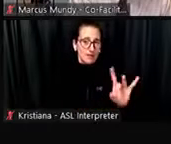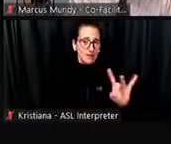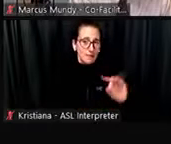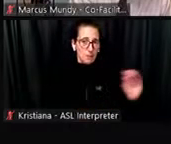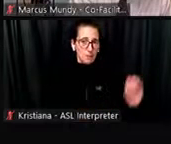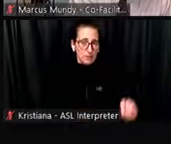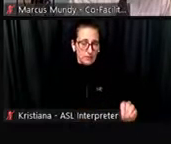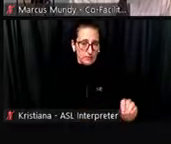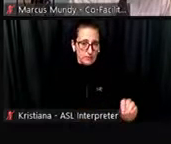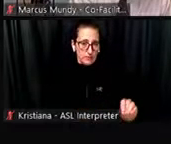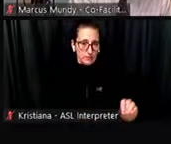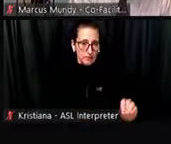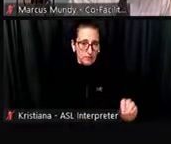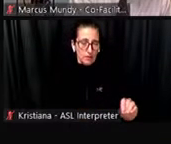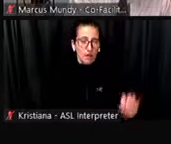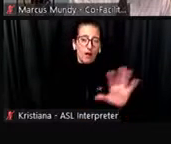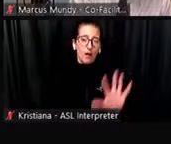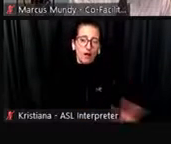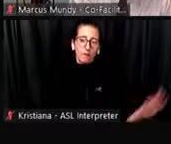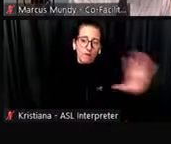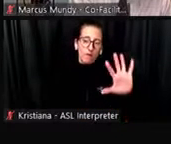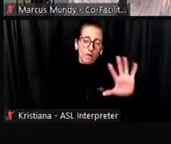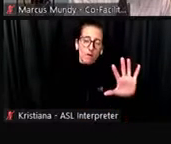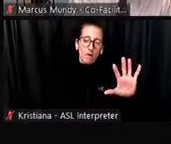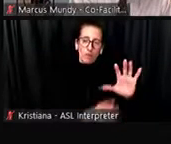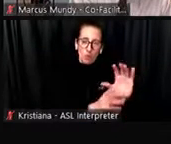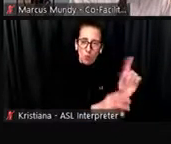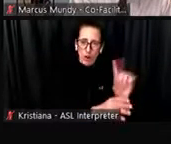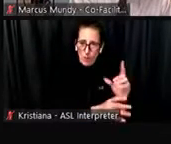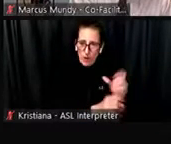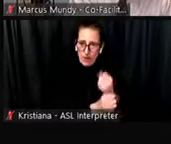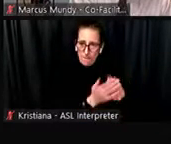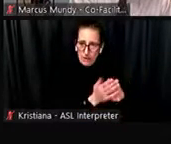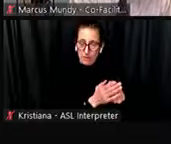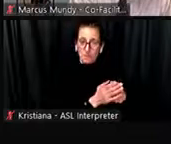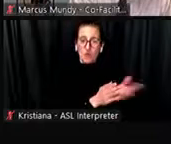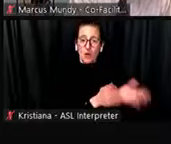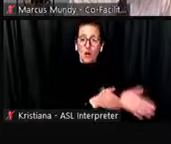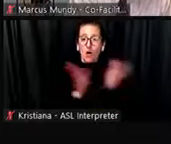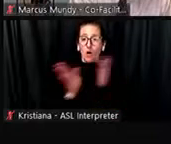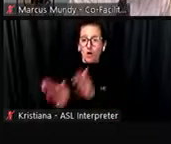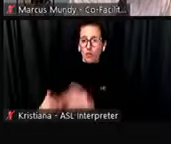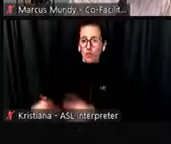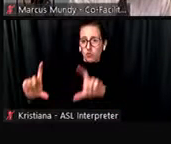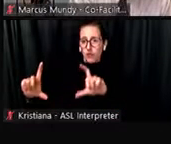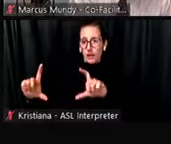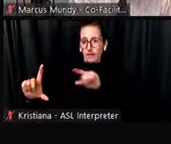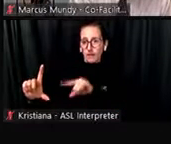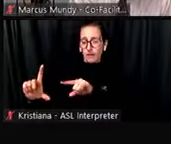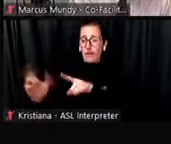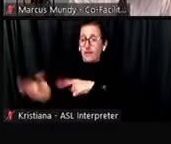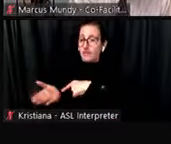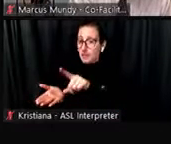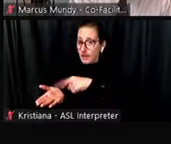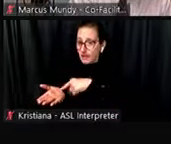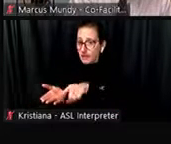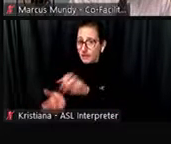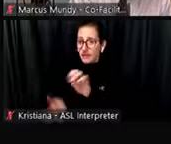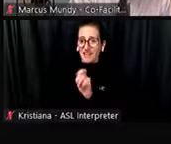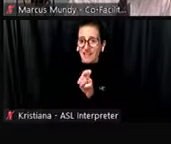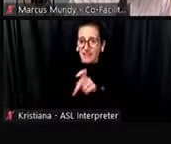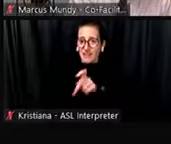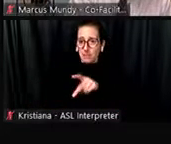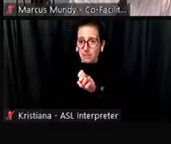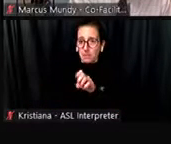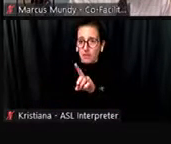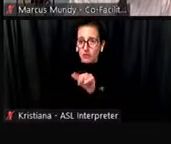our funding mix. So moving on to the right-hand side of the chart, the expenditure that illustrates how we allocate our general